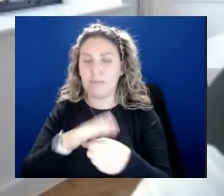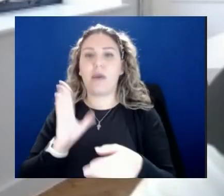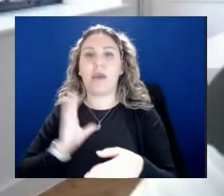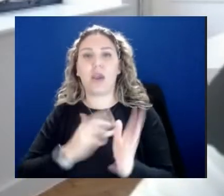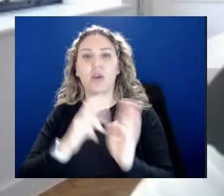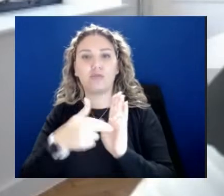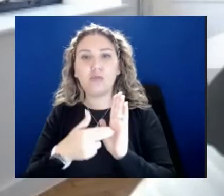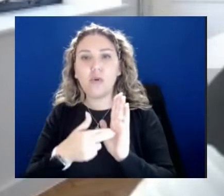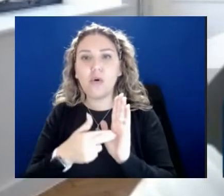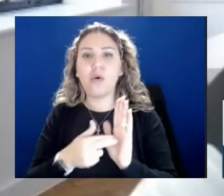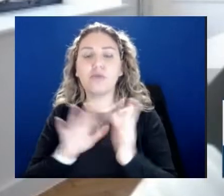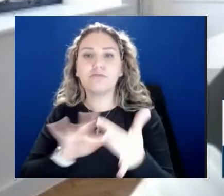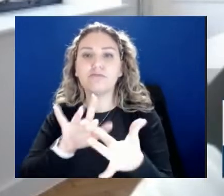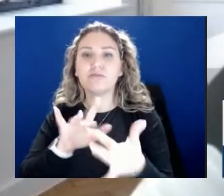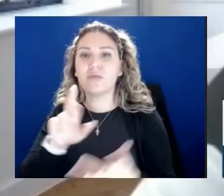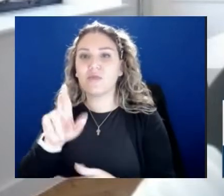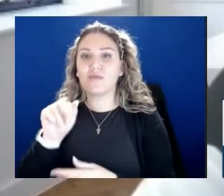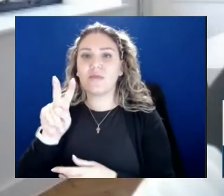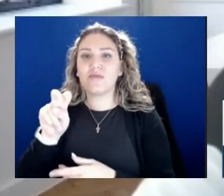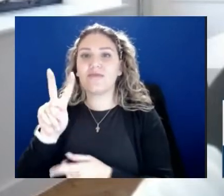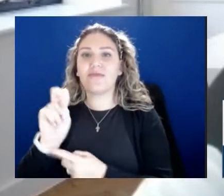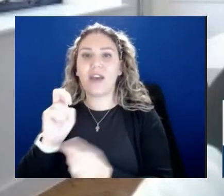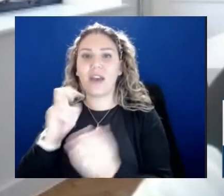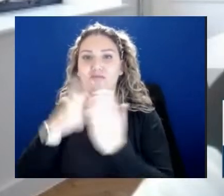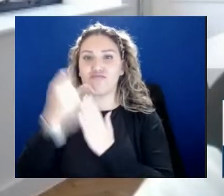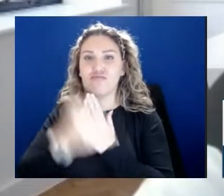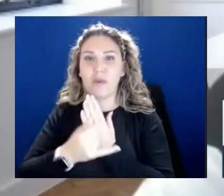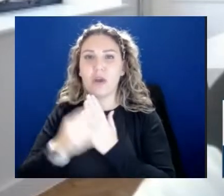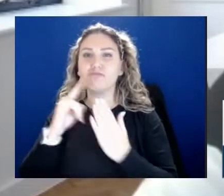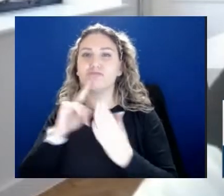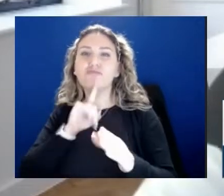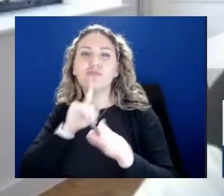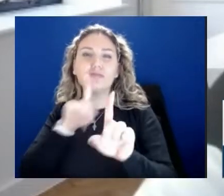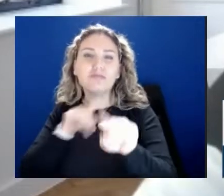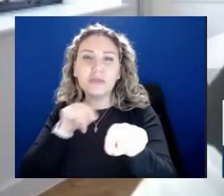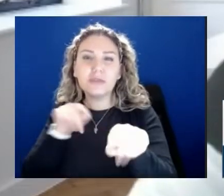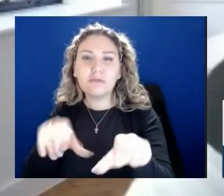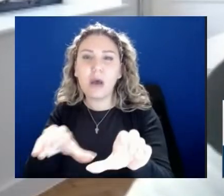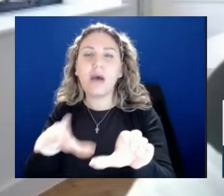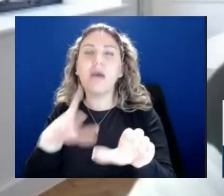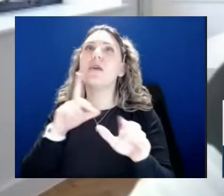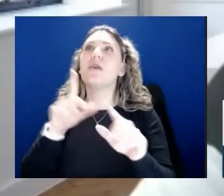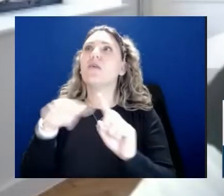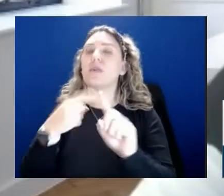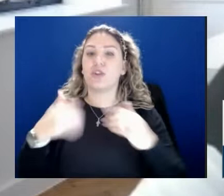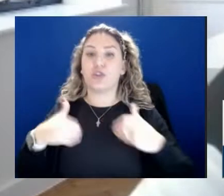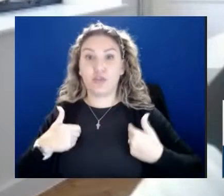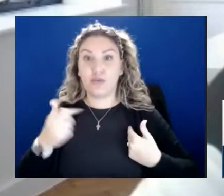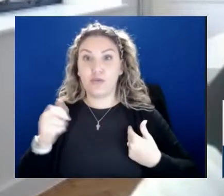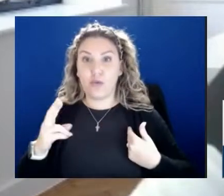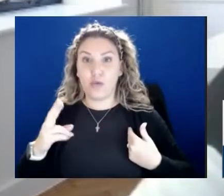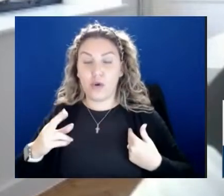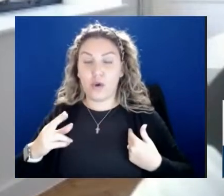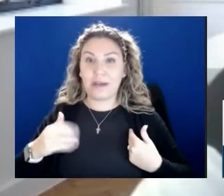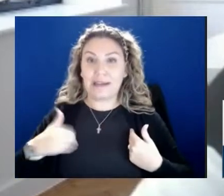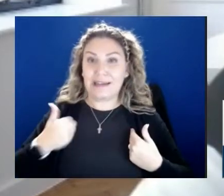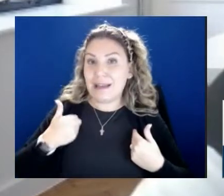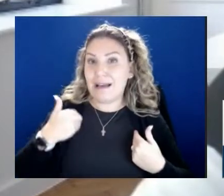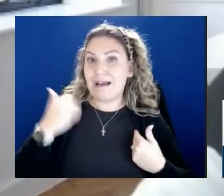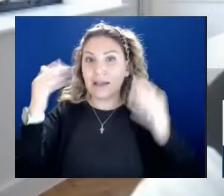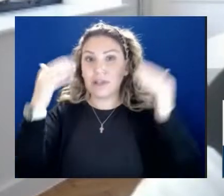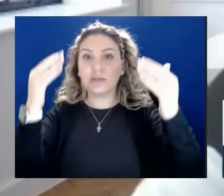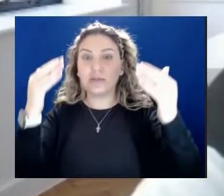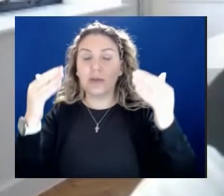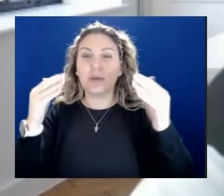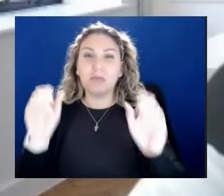Revive project is really to respond when there's a youth or young adult who's been intentionally injured and show up to the emergency room.